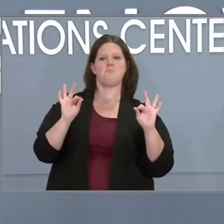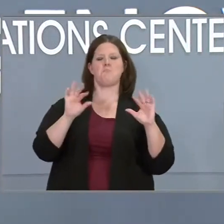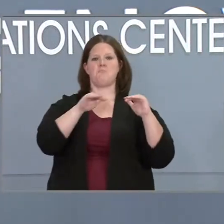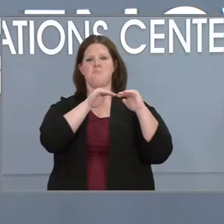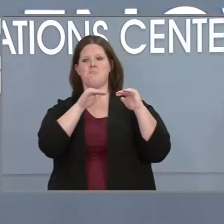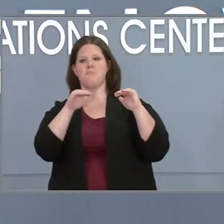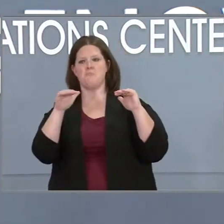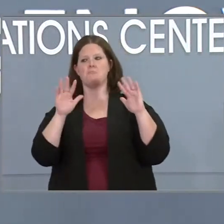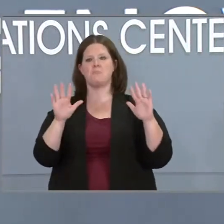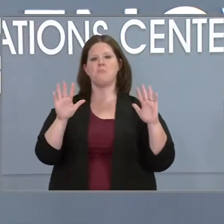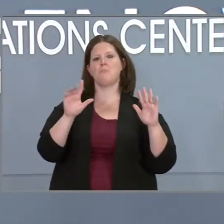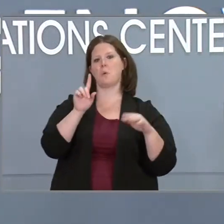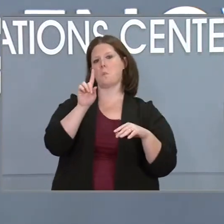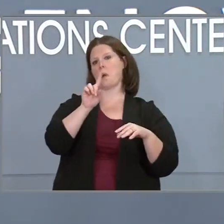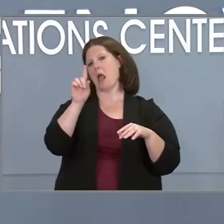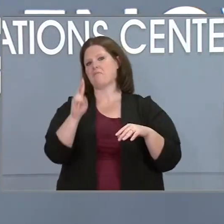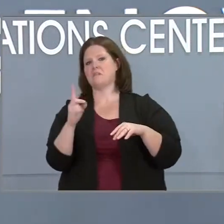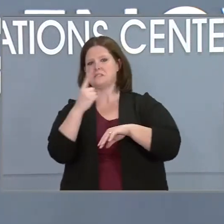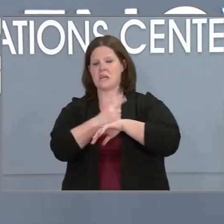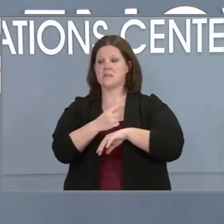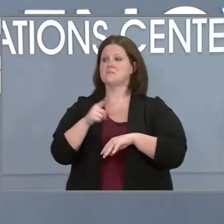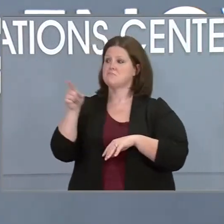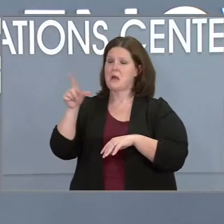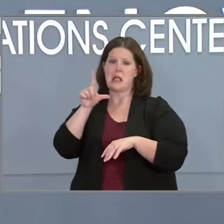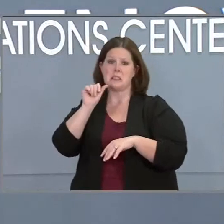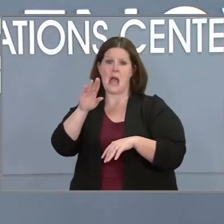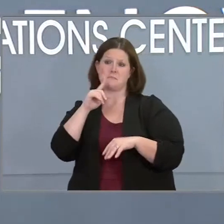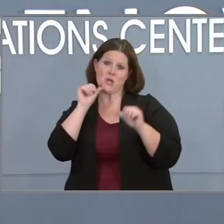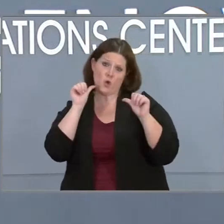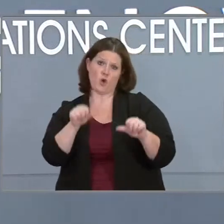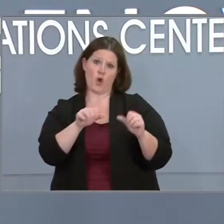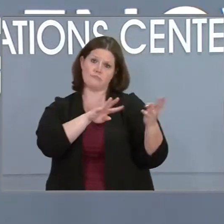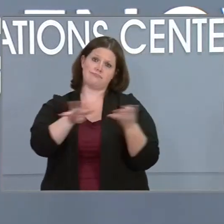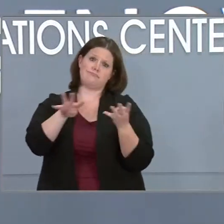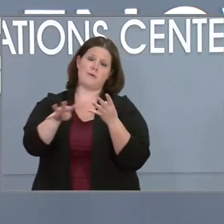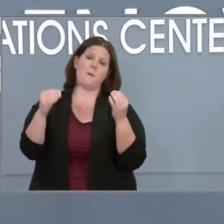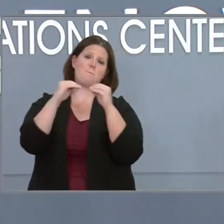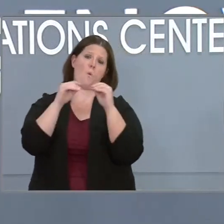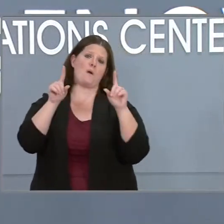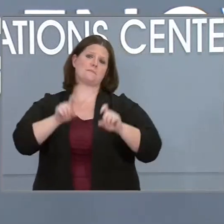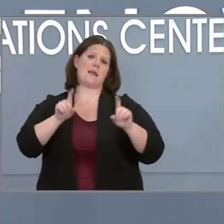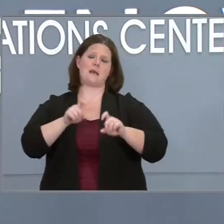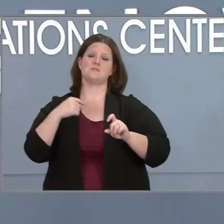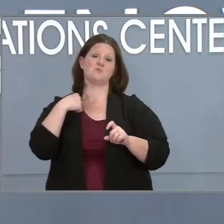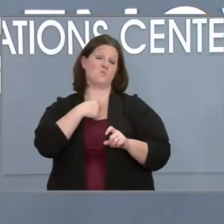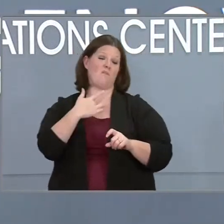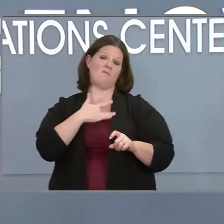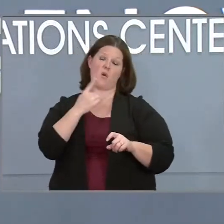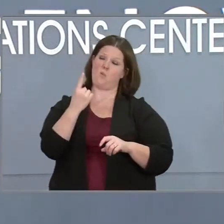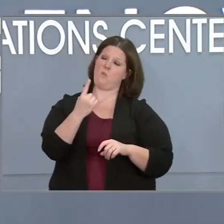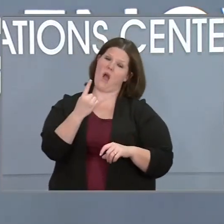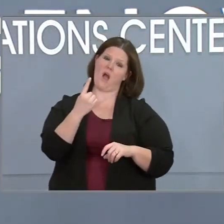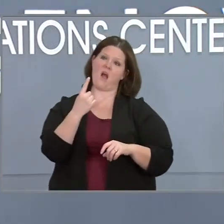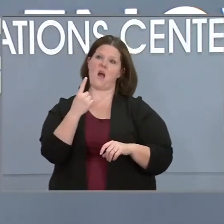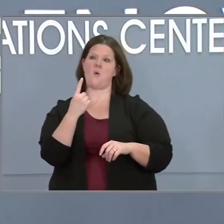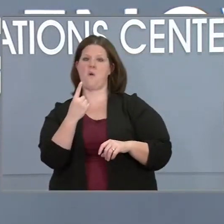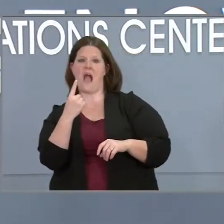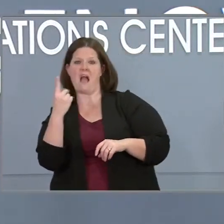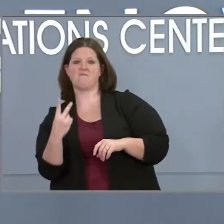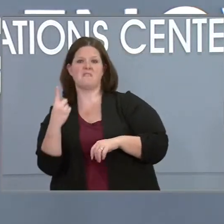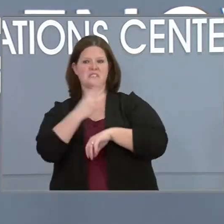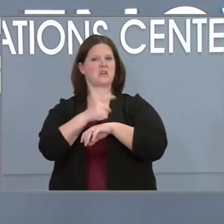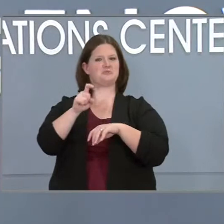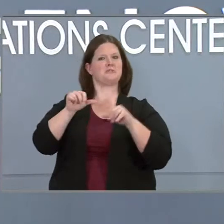our laboratory partners who say they have capacity to do even more. So we don't expect that our test turnaround times are going to be